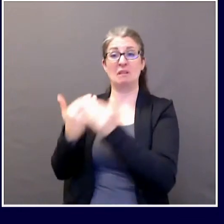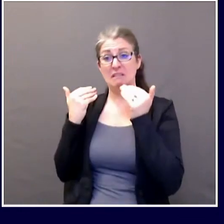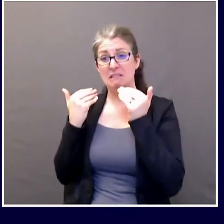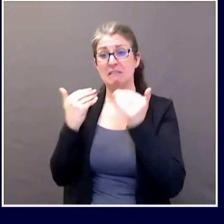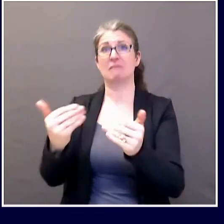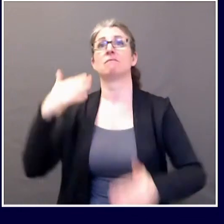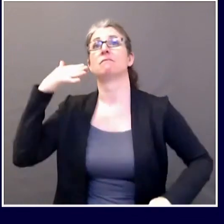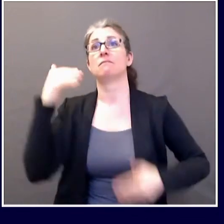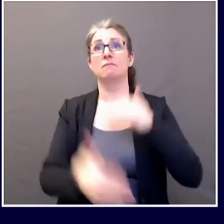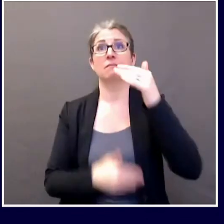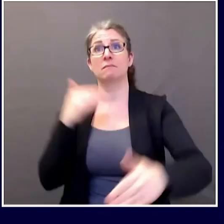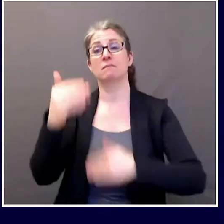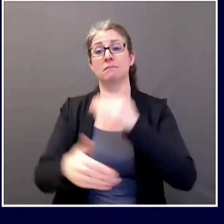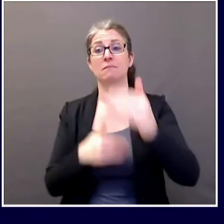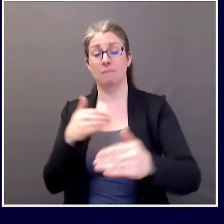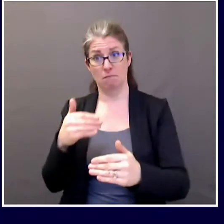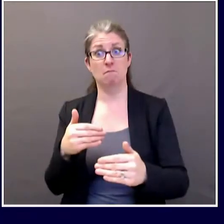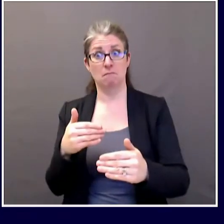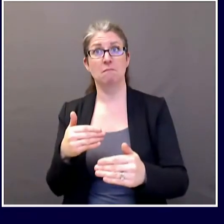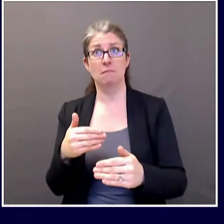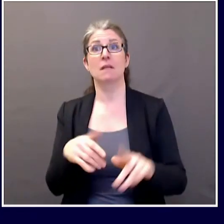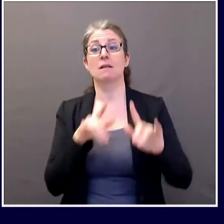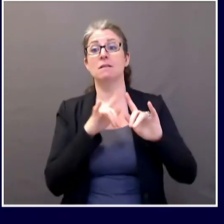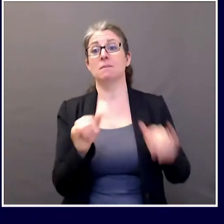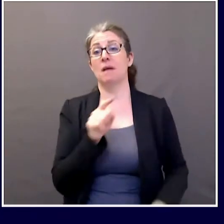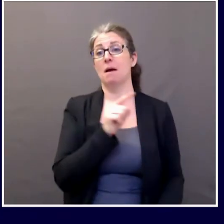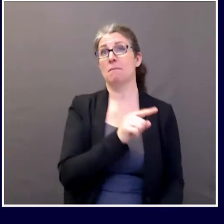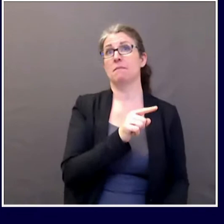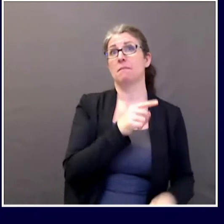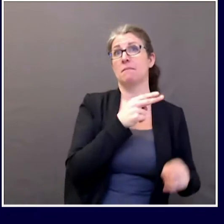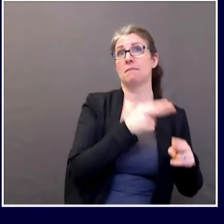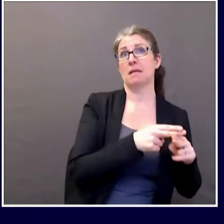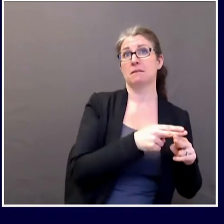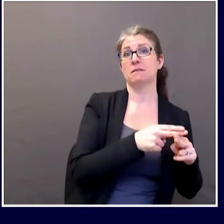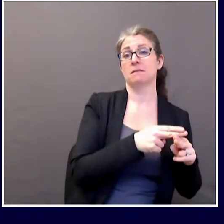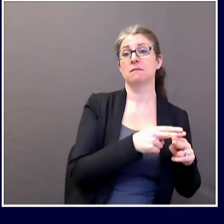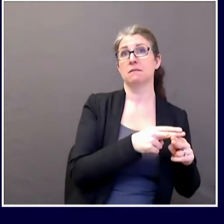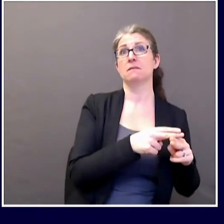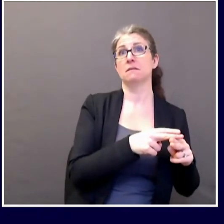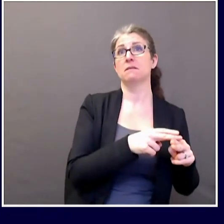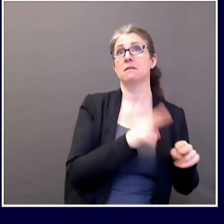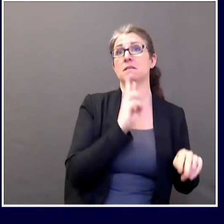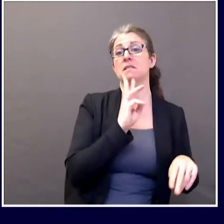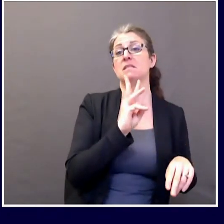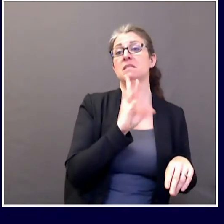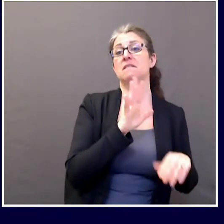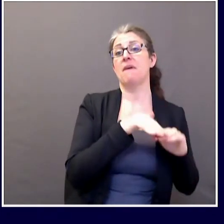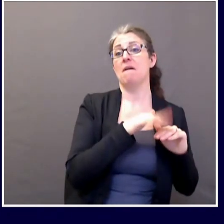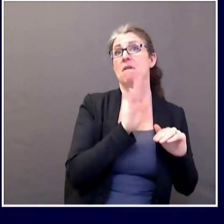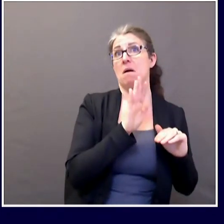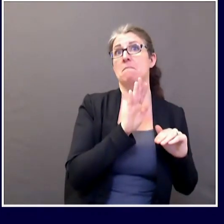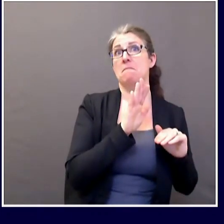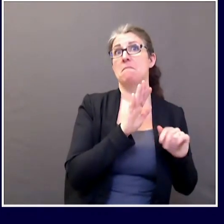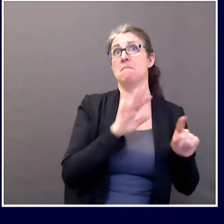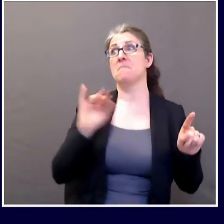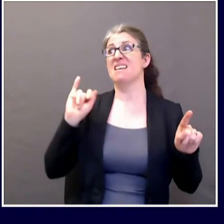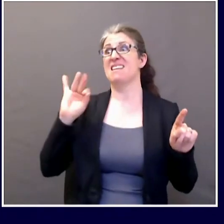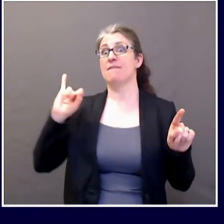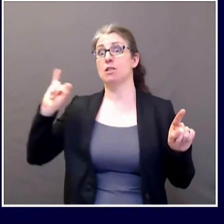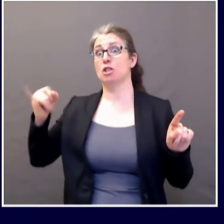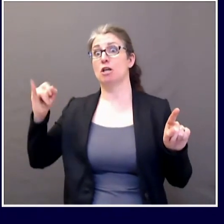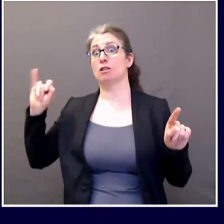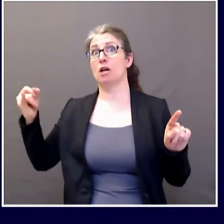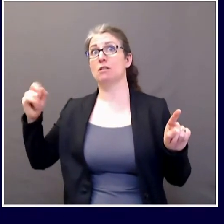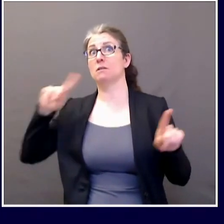could the state also be considering at that point then opening it up even further? Would we have enough supply to maybe then continue on to a group